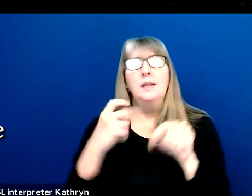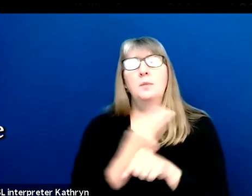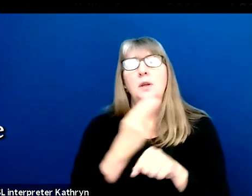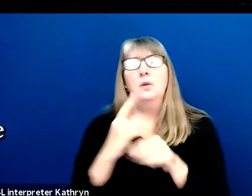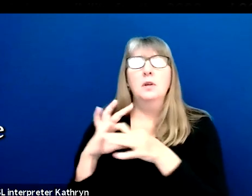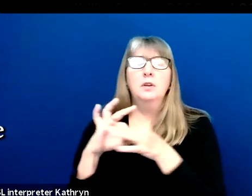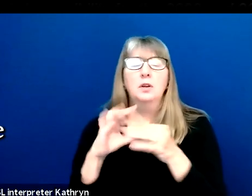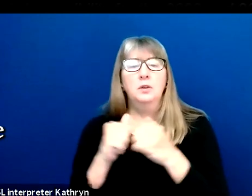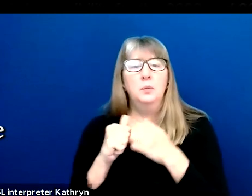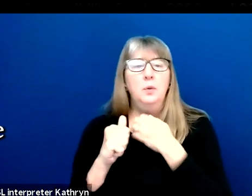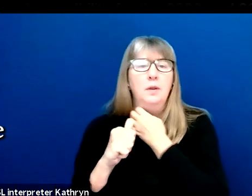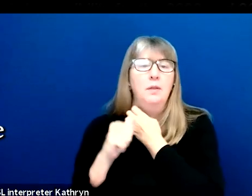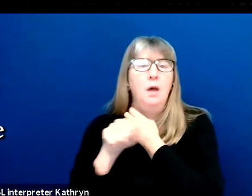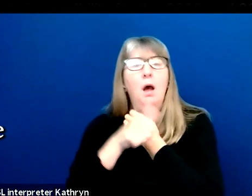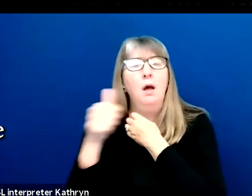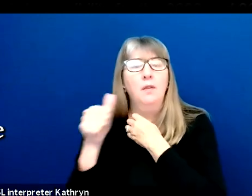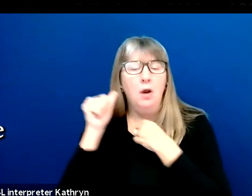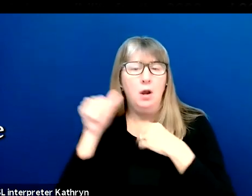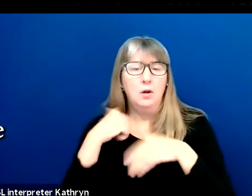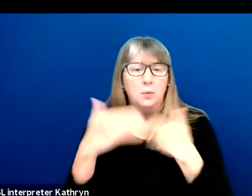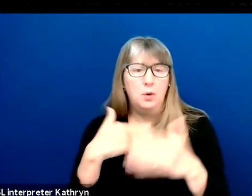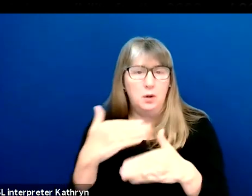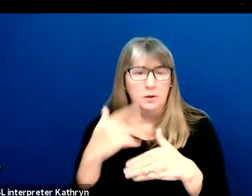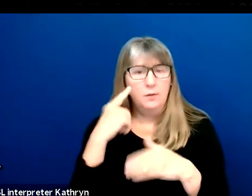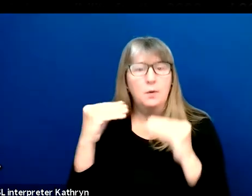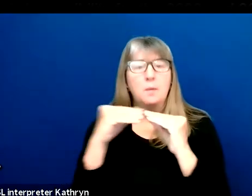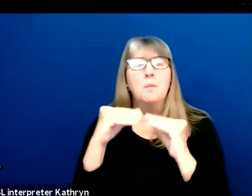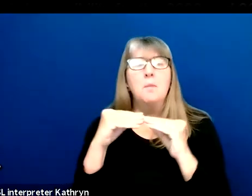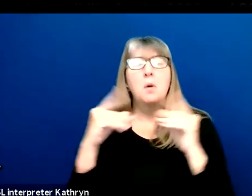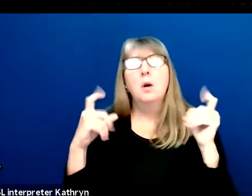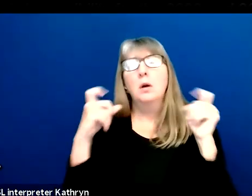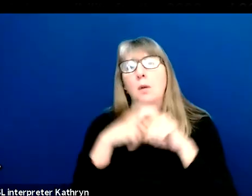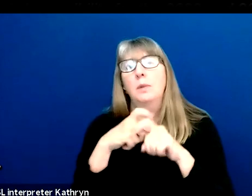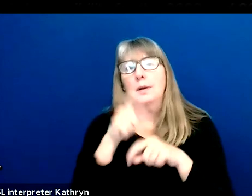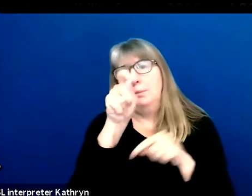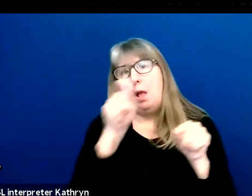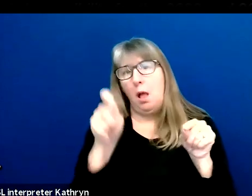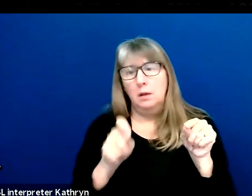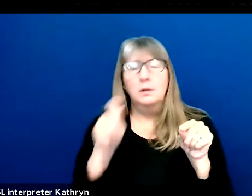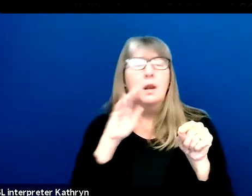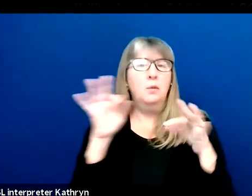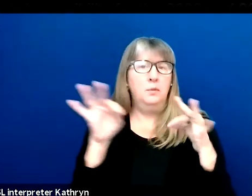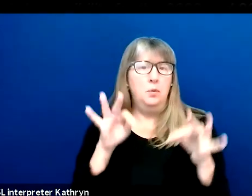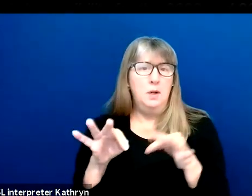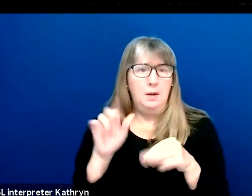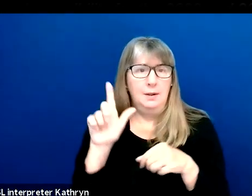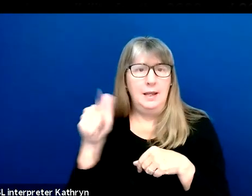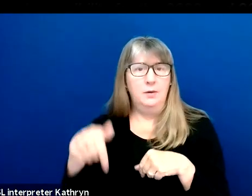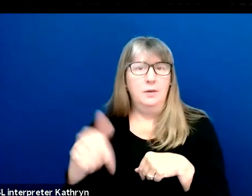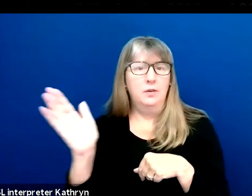with other audio processing software for more complex plots. And I will point out when I do that throughout this talk.